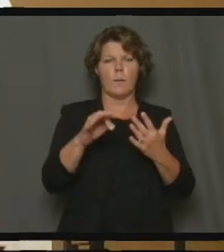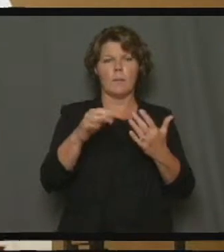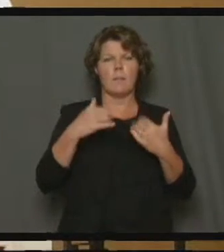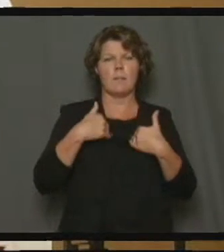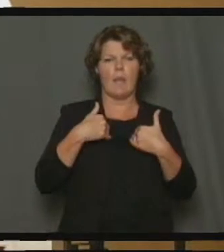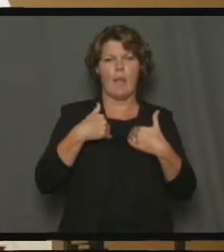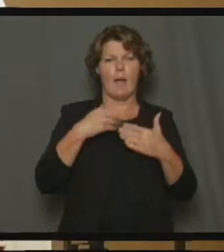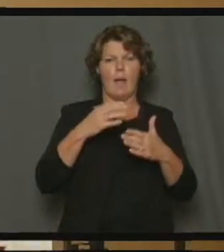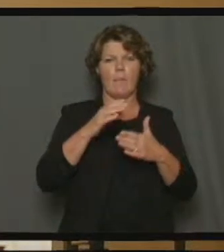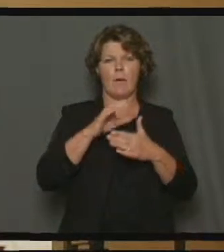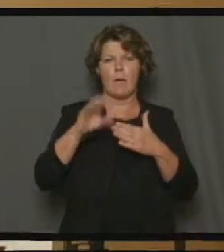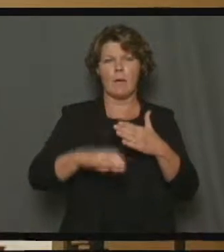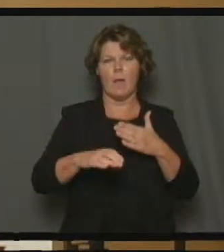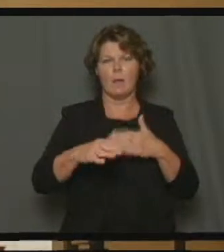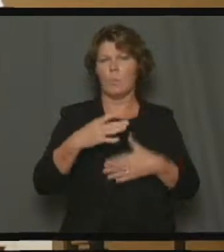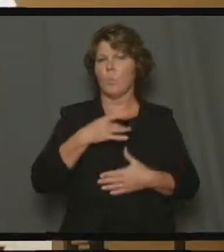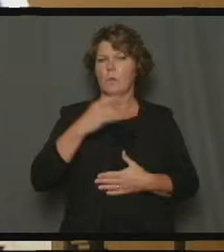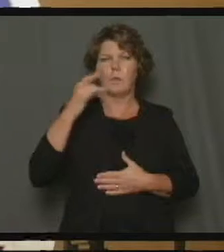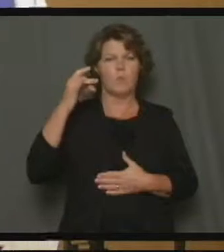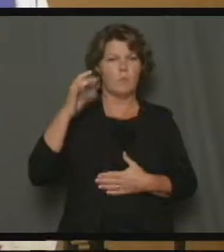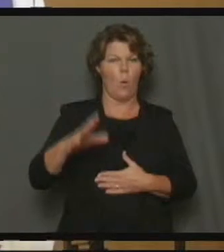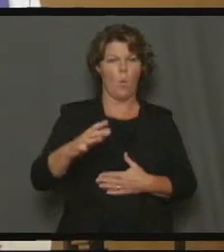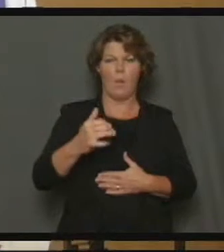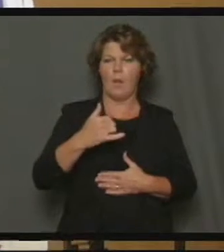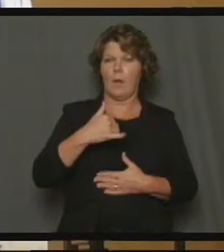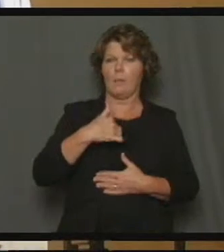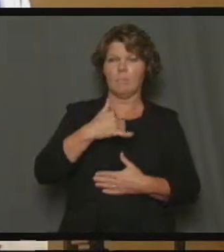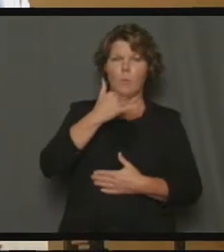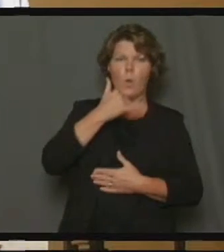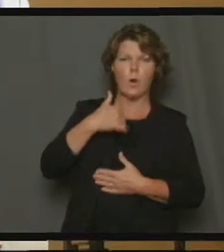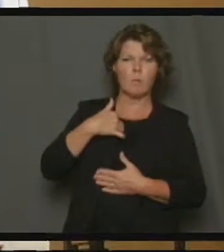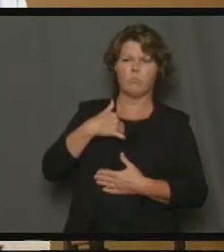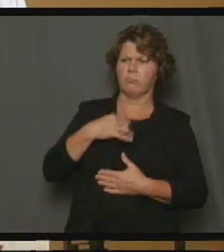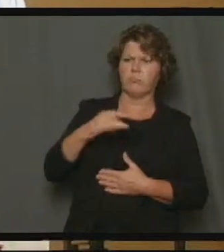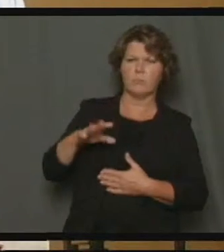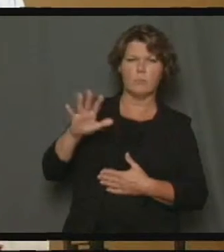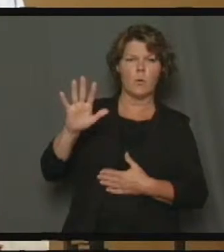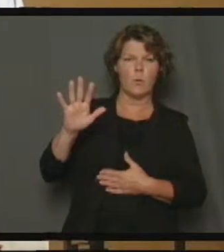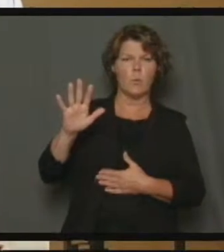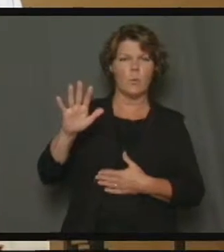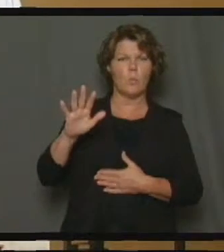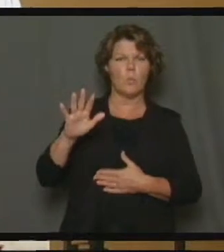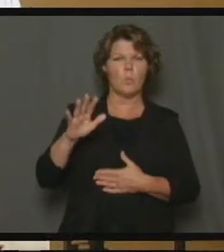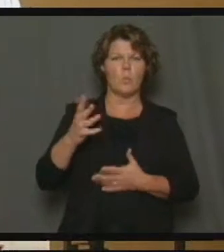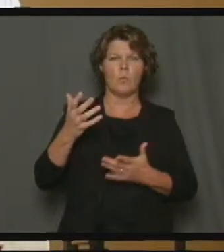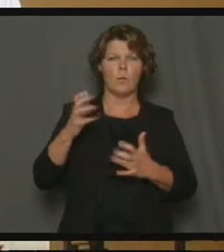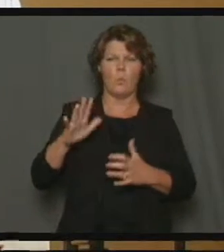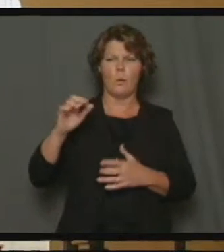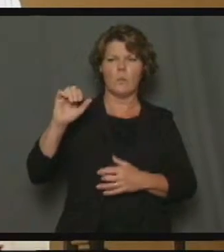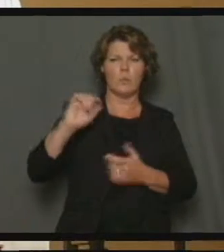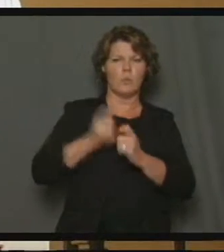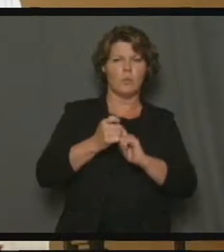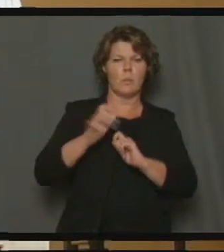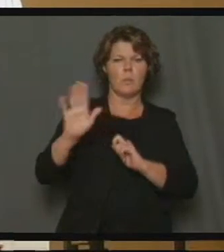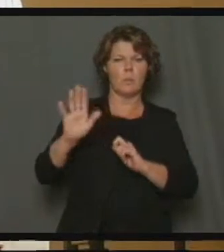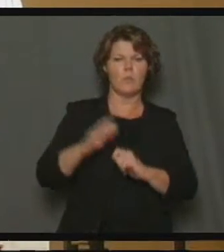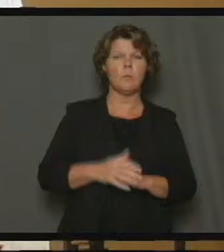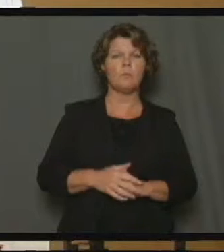consequences. We don't like to be told we're wrong, and often resist the change they are